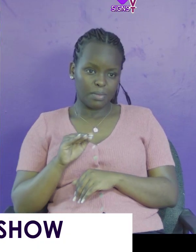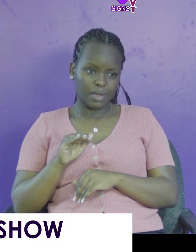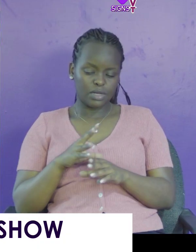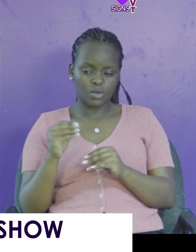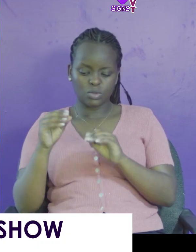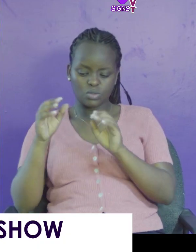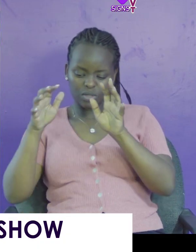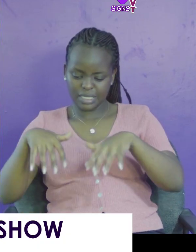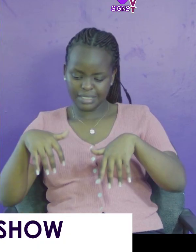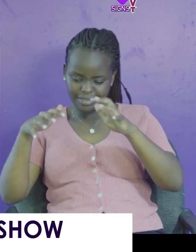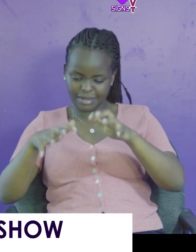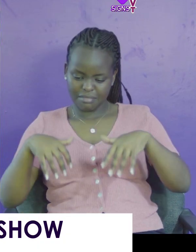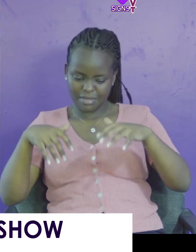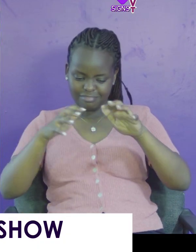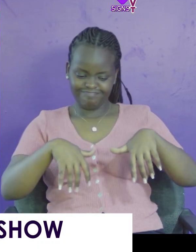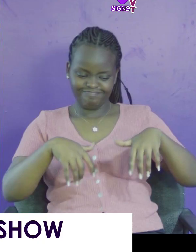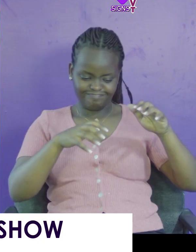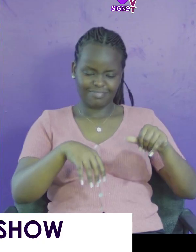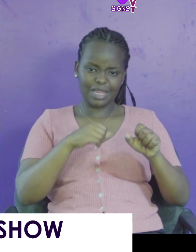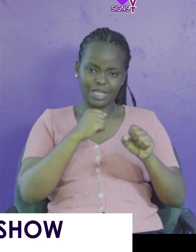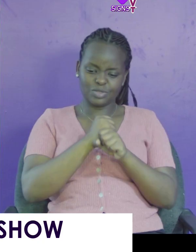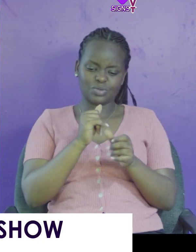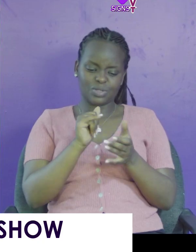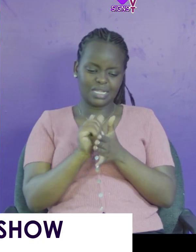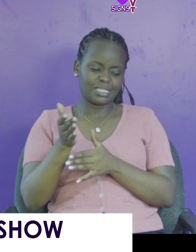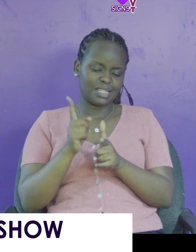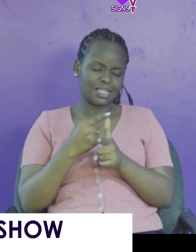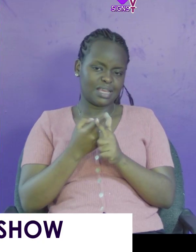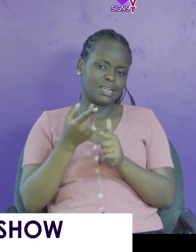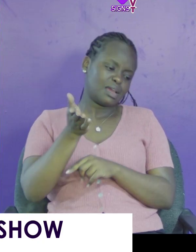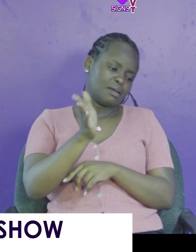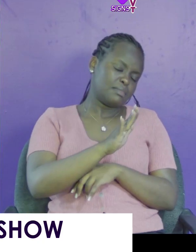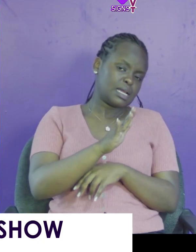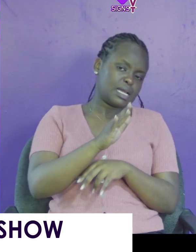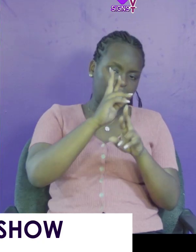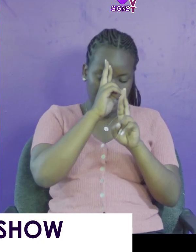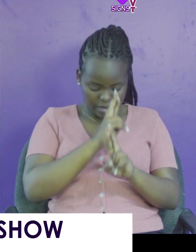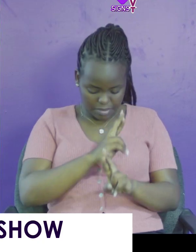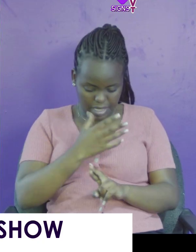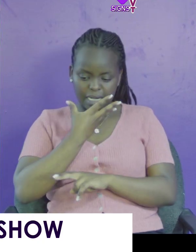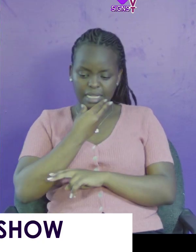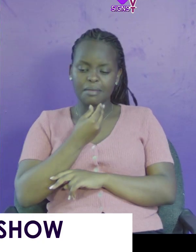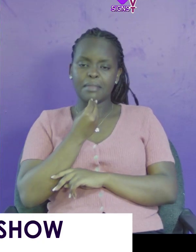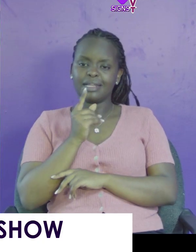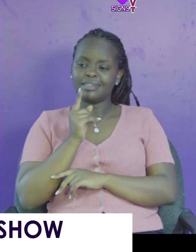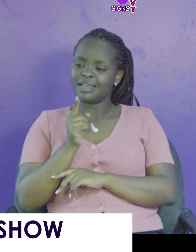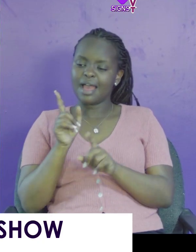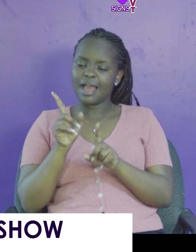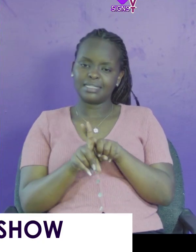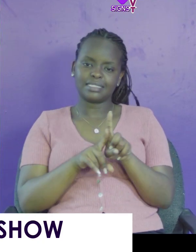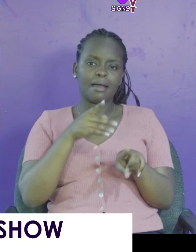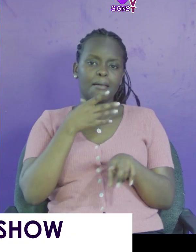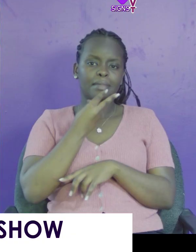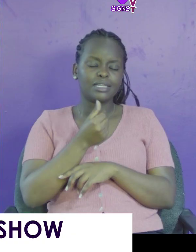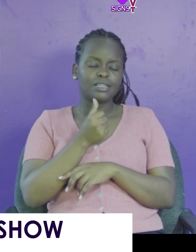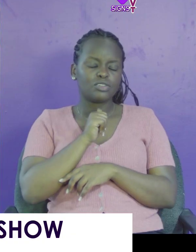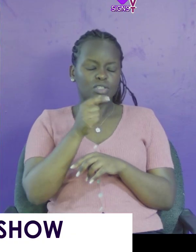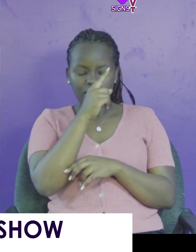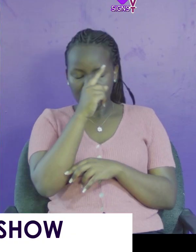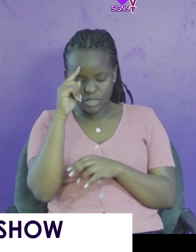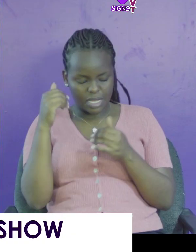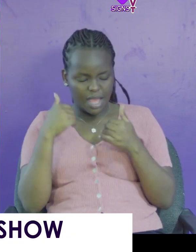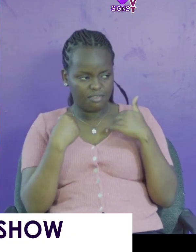shamba, dig, do that and come back. Yeah. And she respected that man as a man, not because that he has